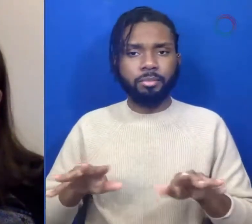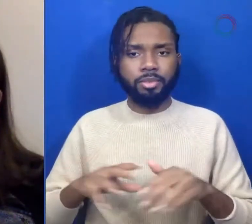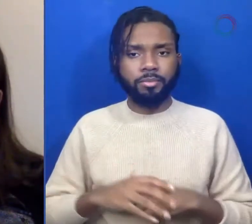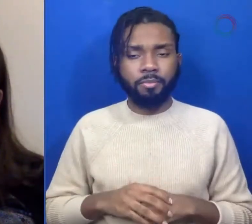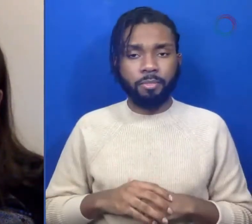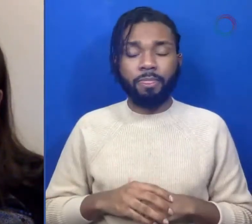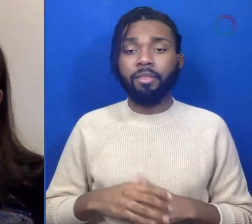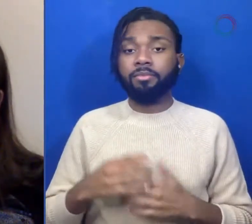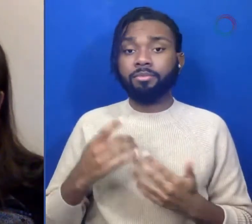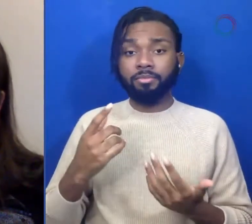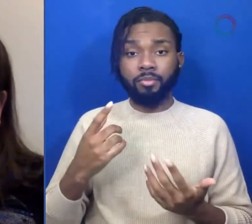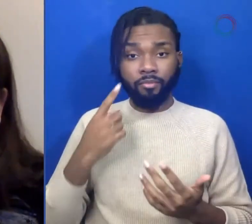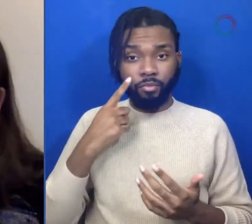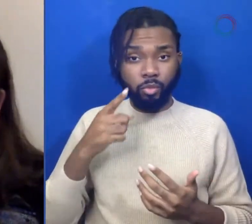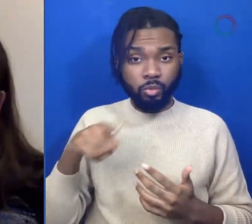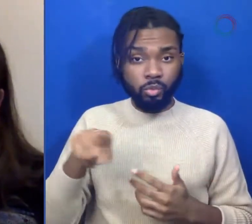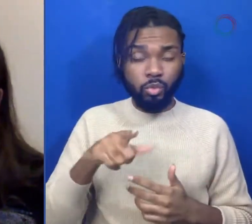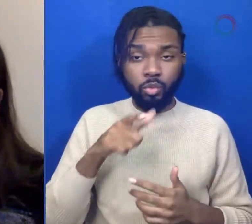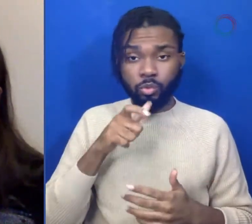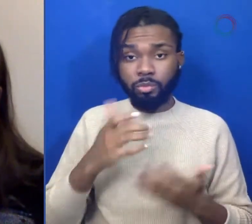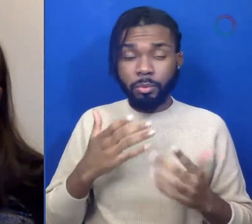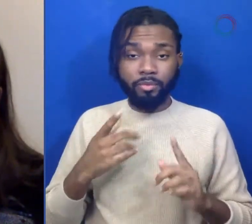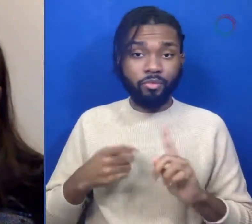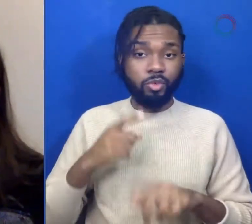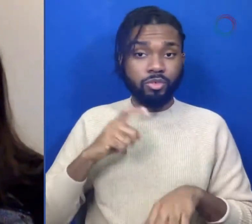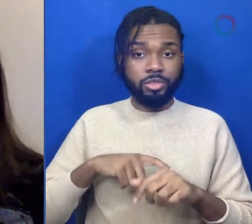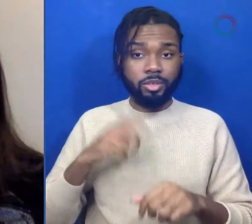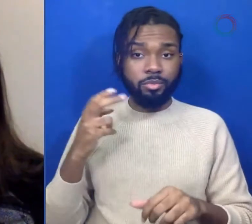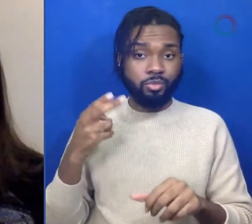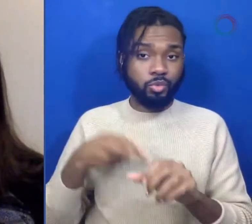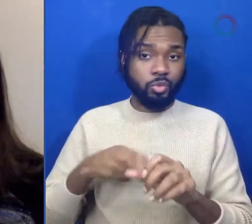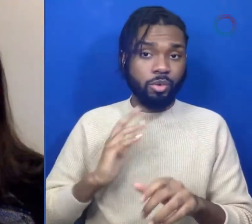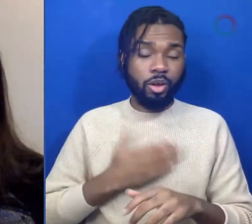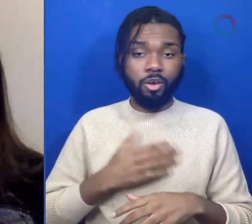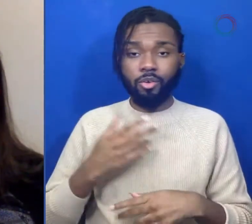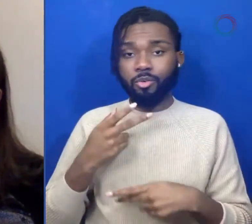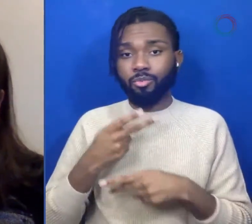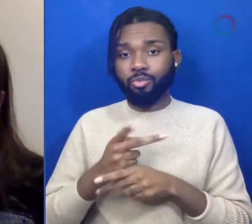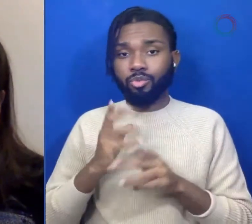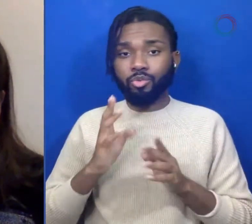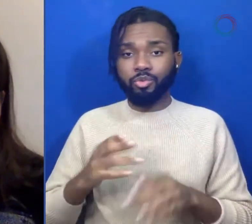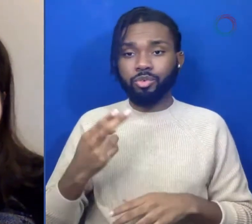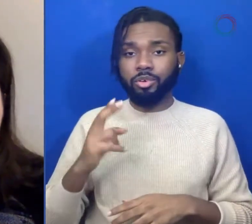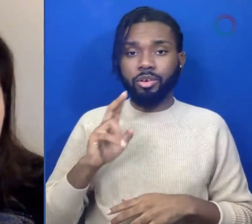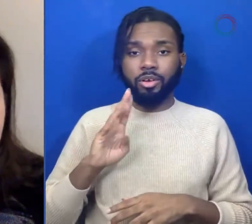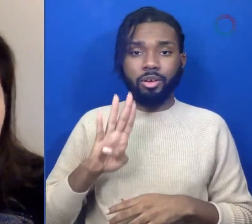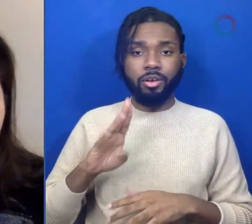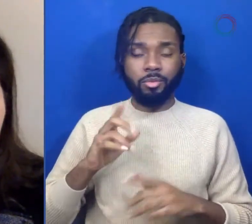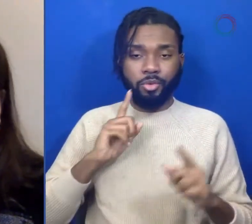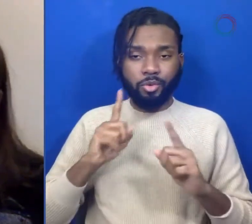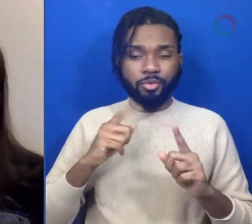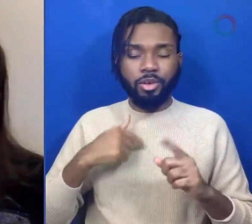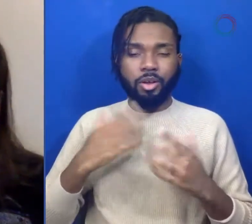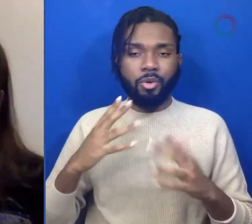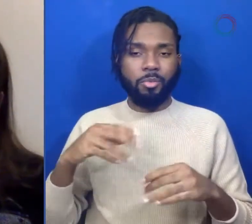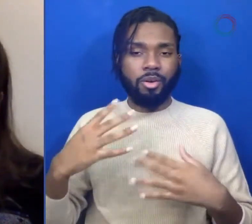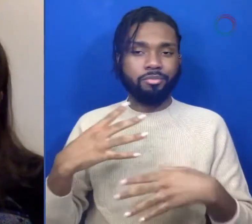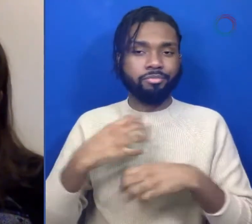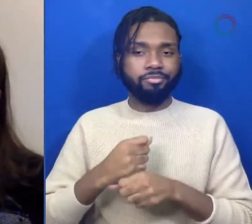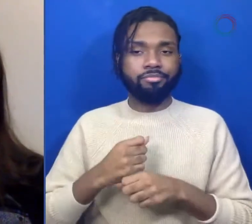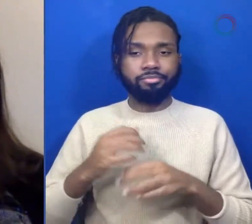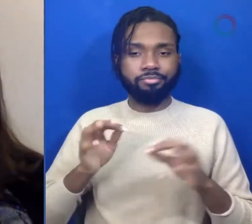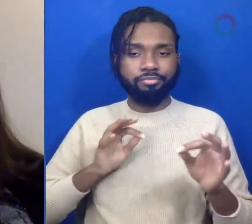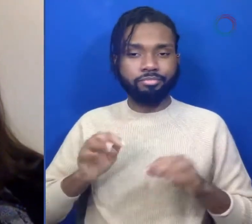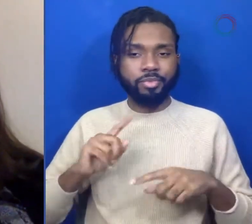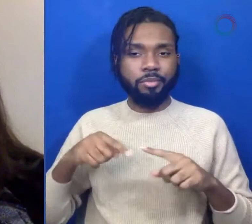of you for whom this might be your first Producer Hub conversation, I just want to give the briefest of introductions to what we're up to